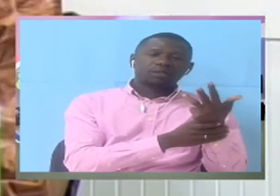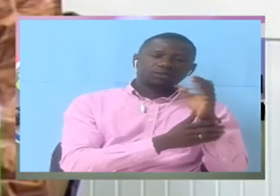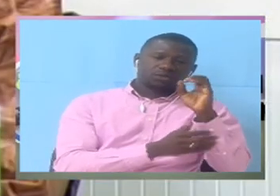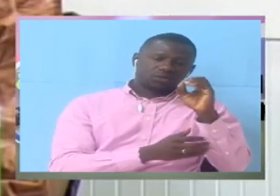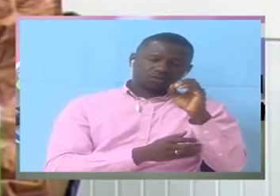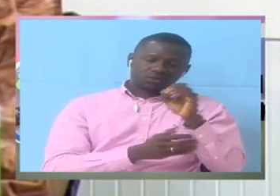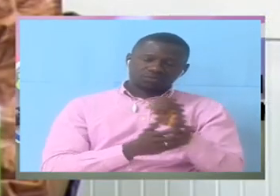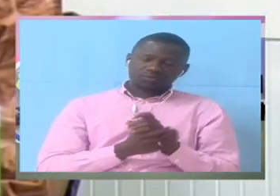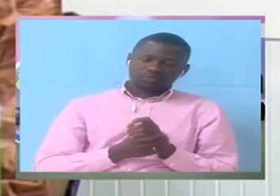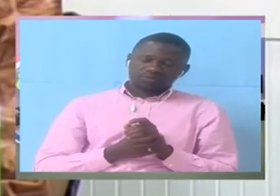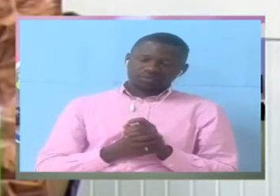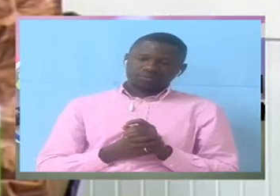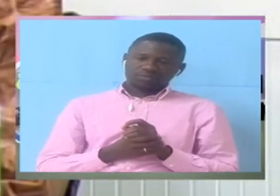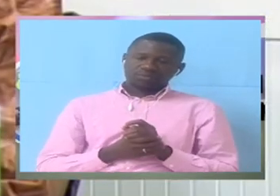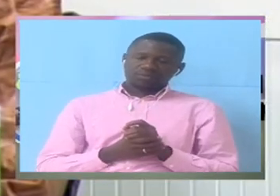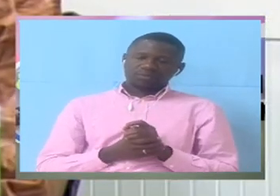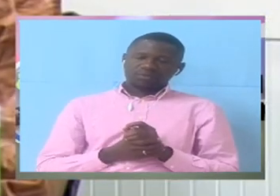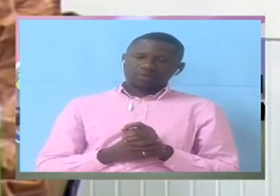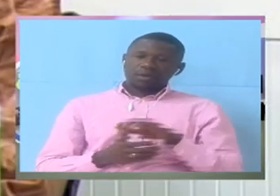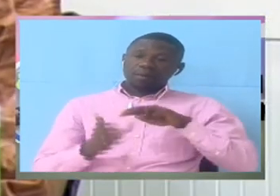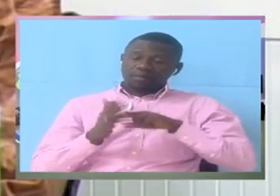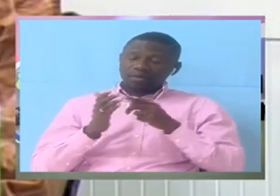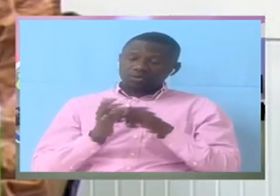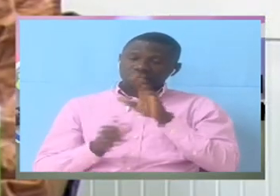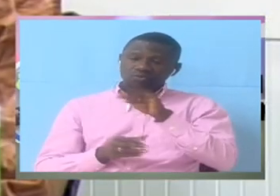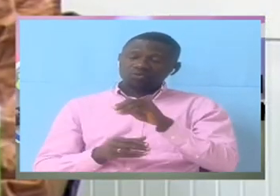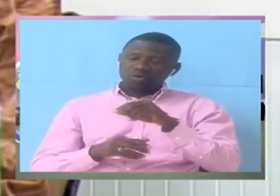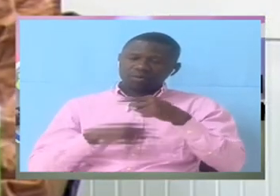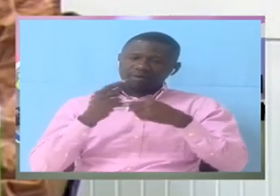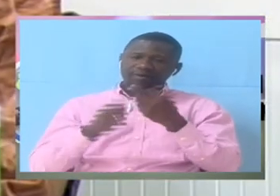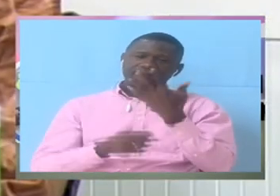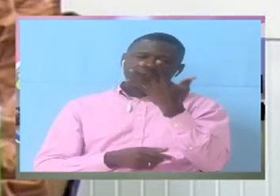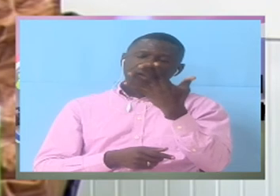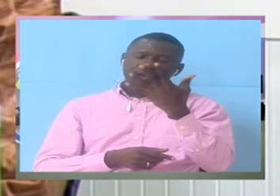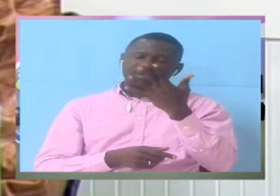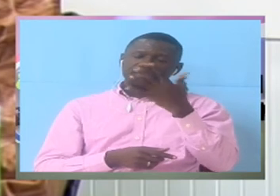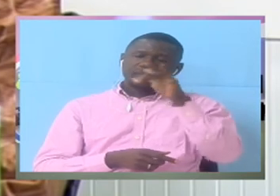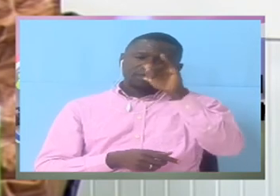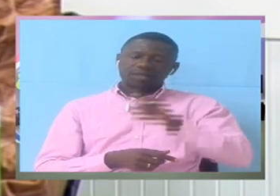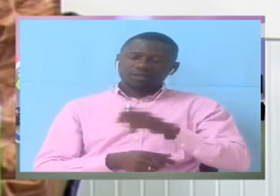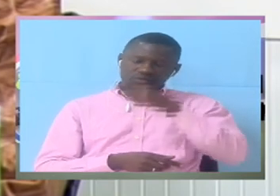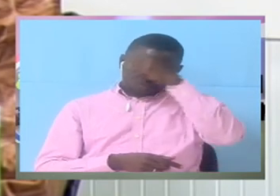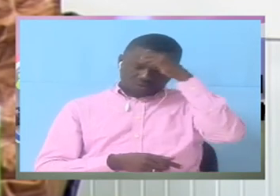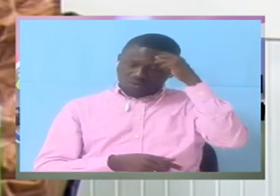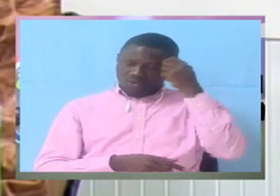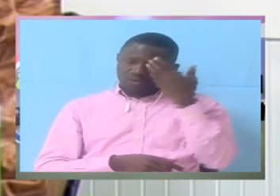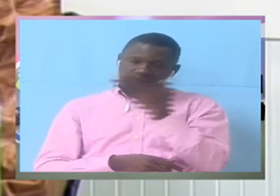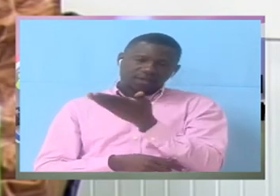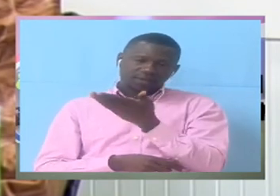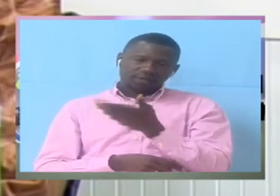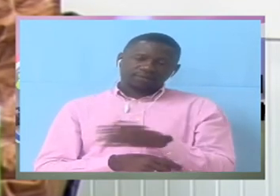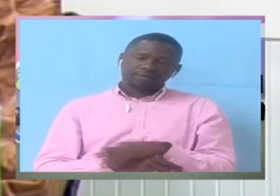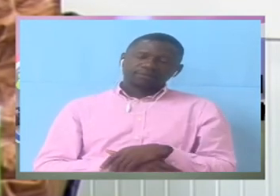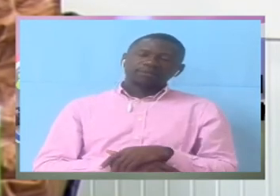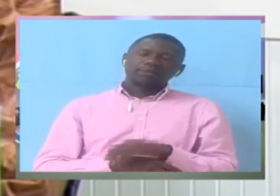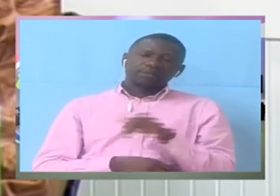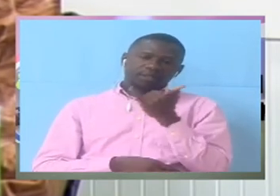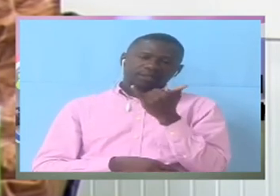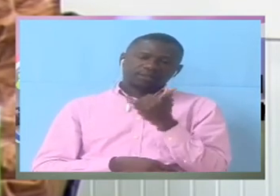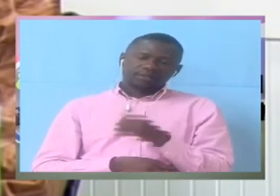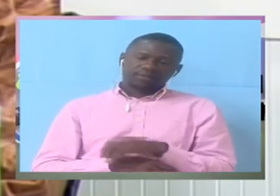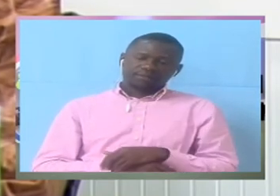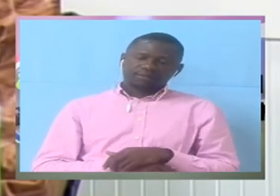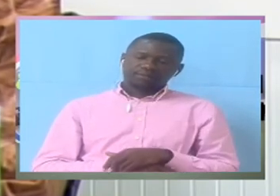neke. Sanji woro do neke. 5 years. Sanji lulu. 5 years, huh? Sanji lulu. January 1995 to 1990.